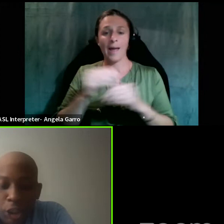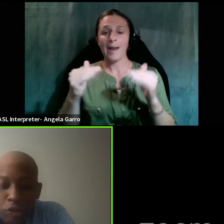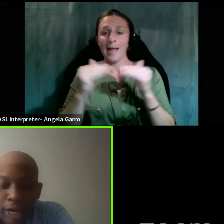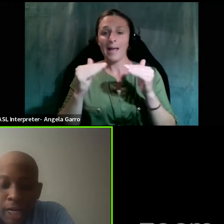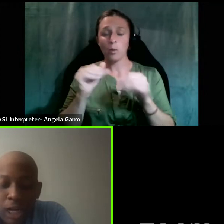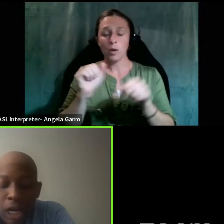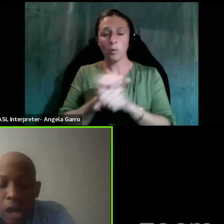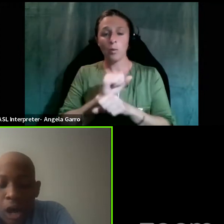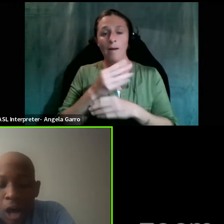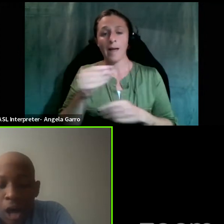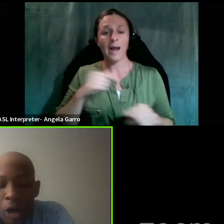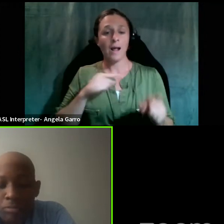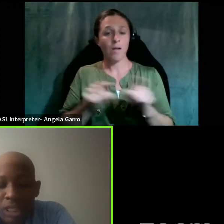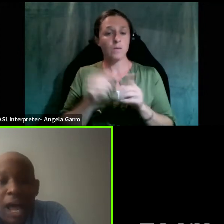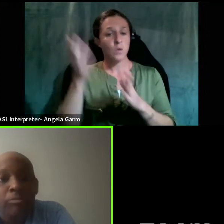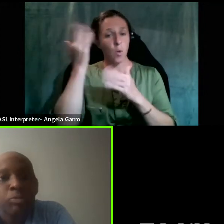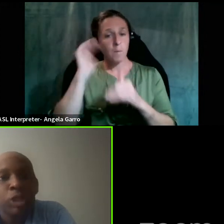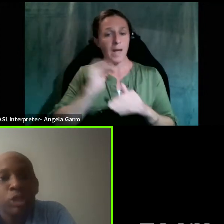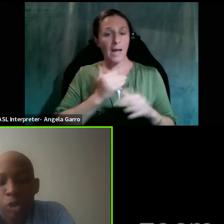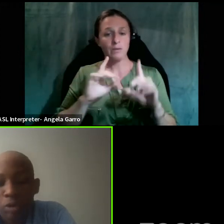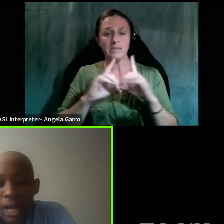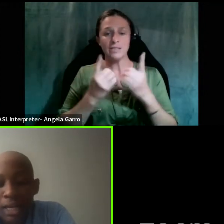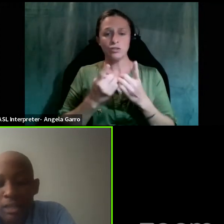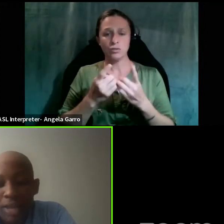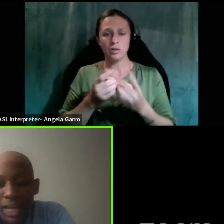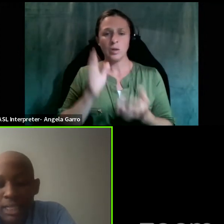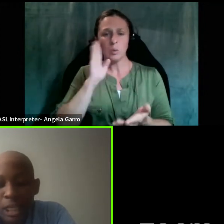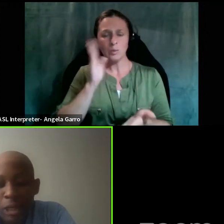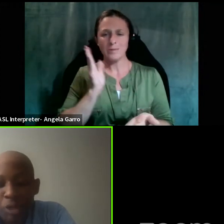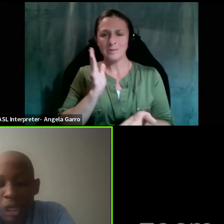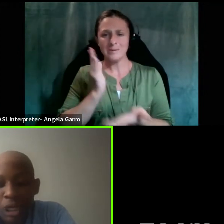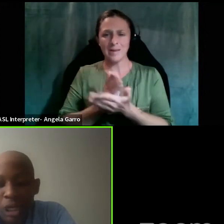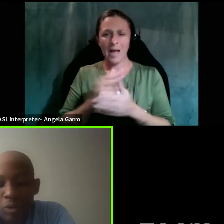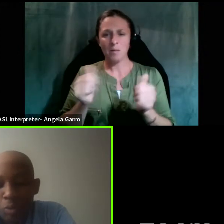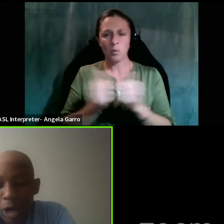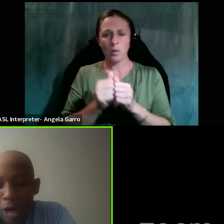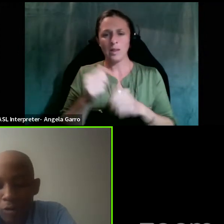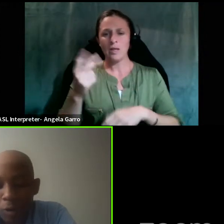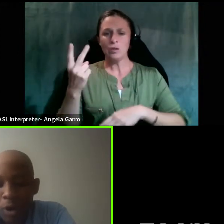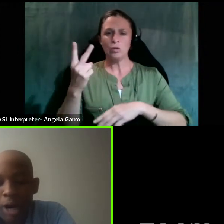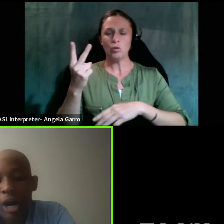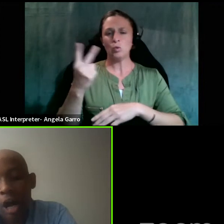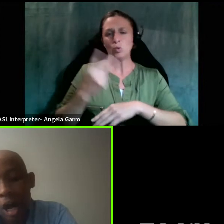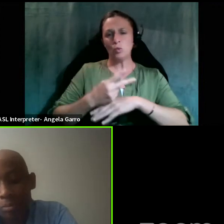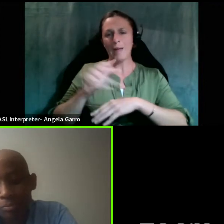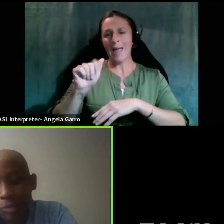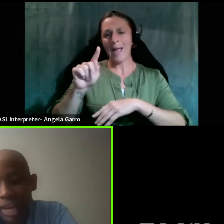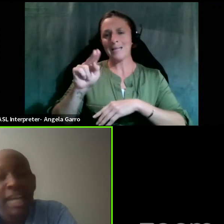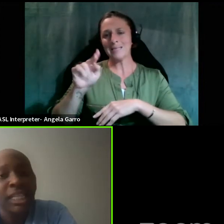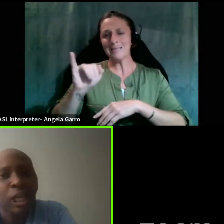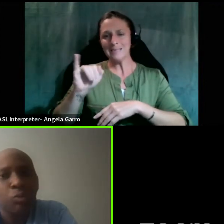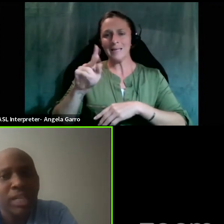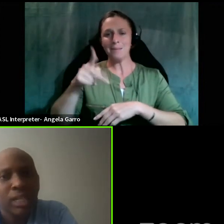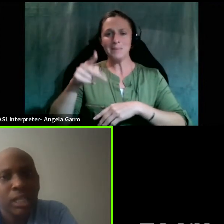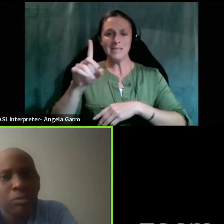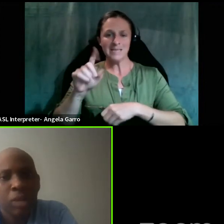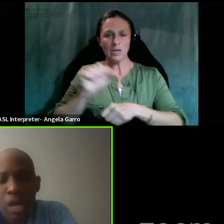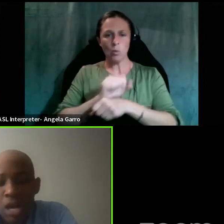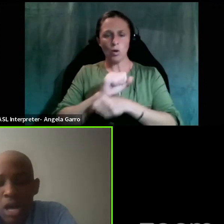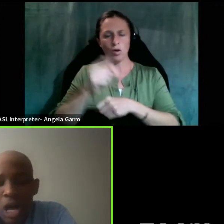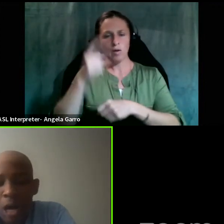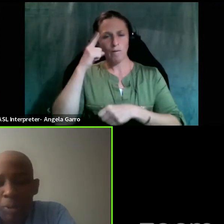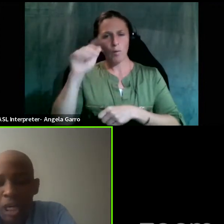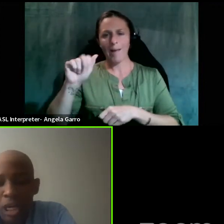our district stops with the 2 days of anti-PD work for the